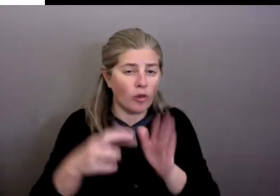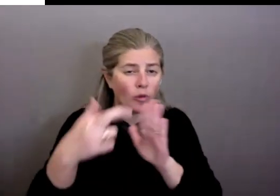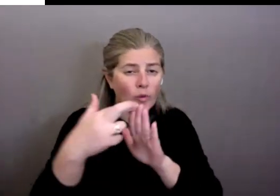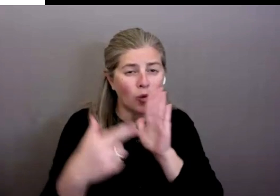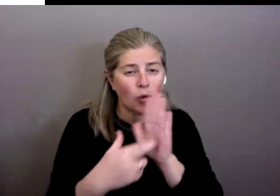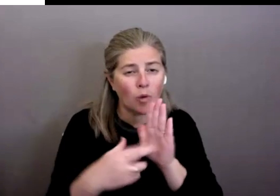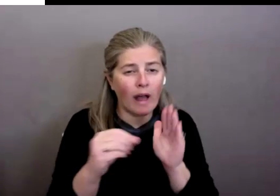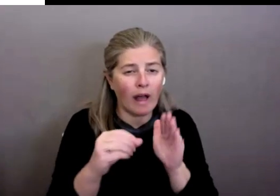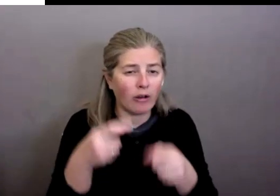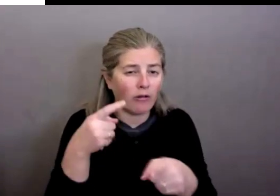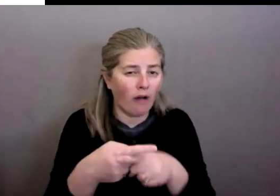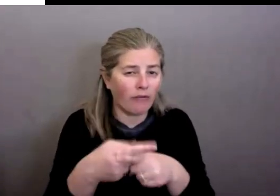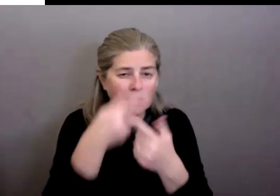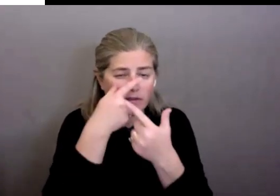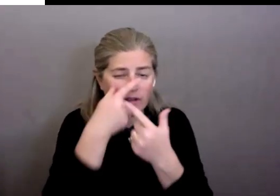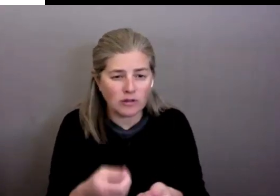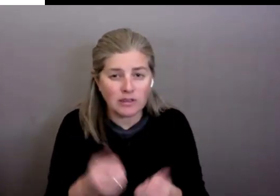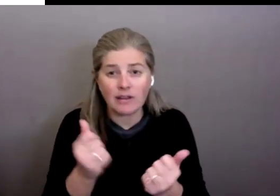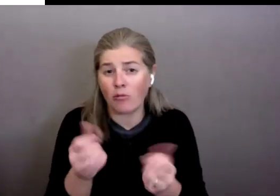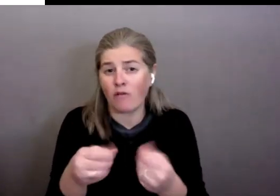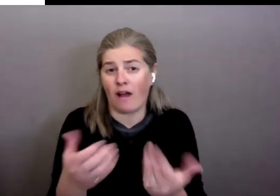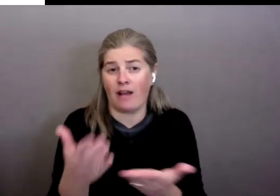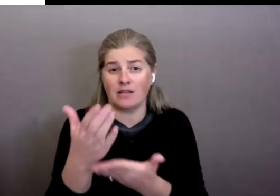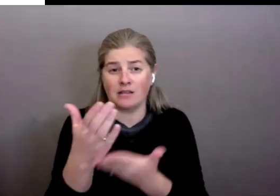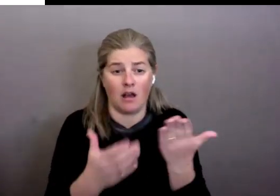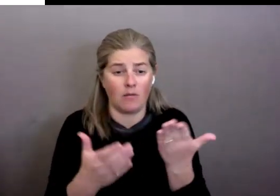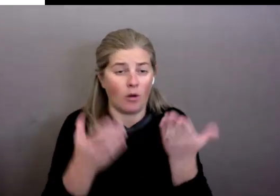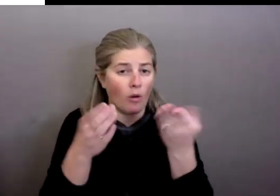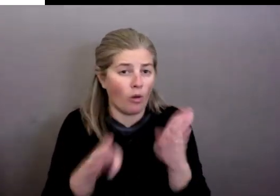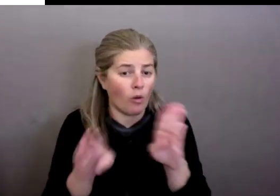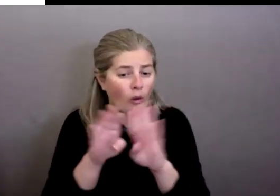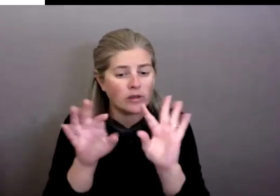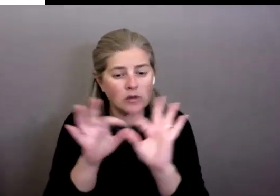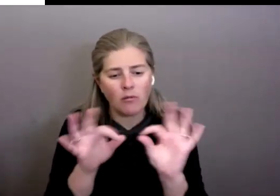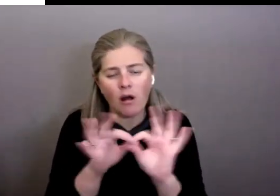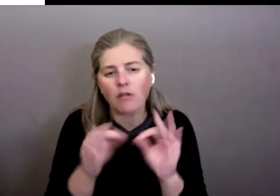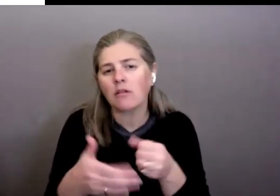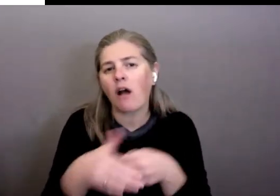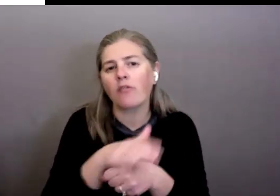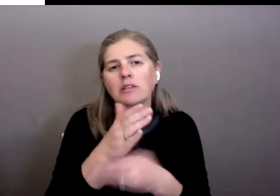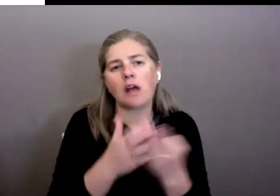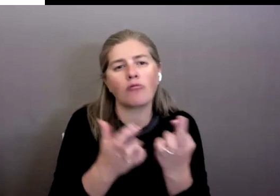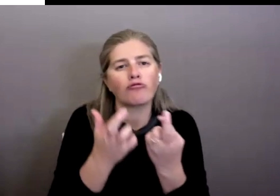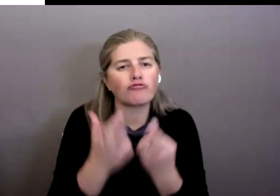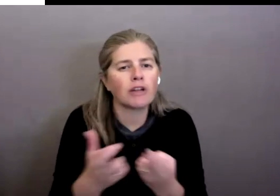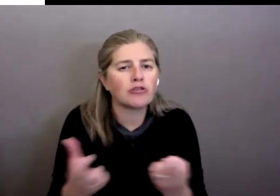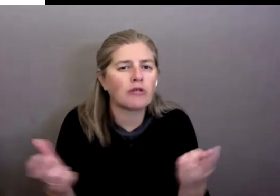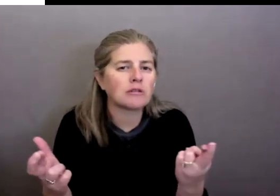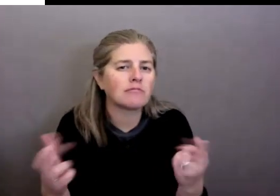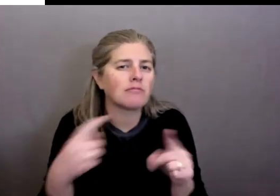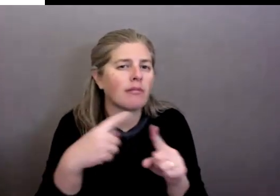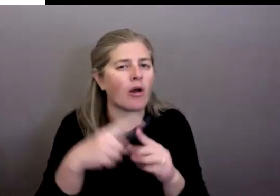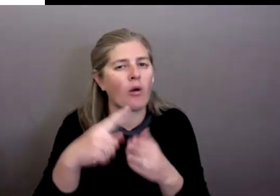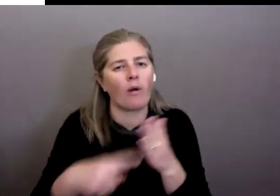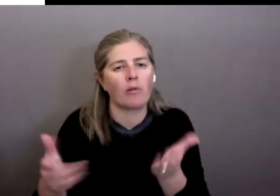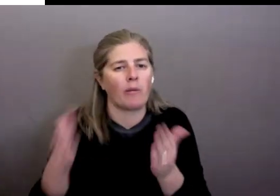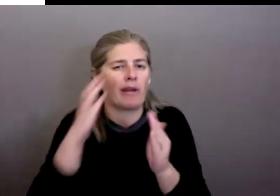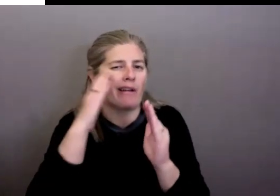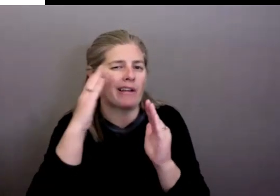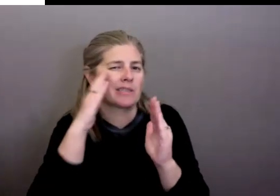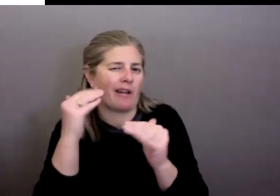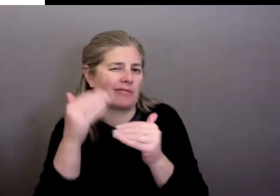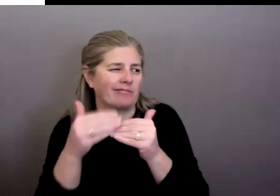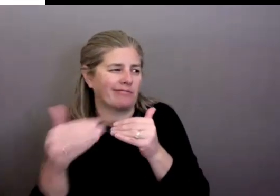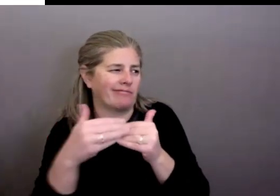talk about. So now I'm going to provide some closing remarks and cover some resources as well as what you might expect in the coming